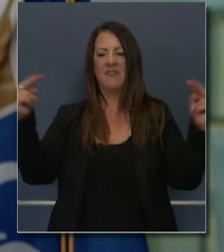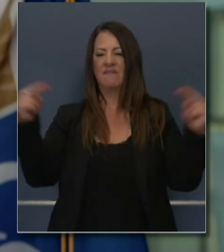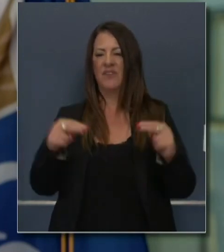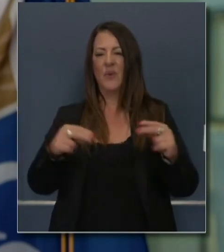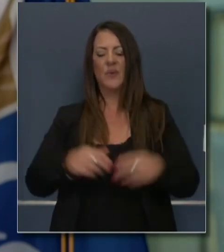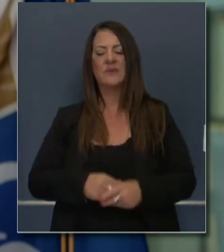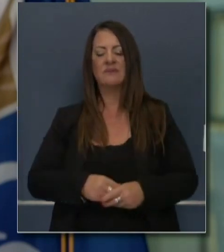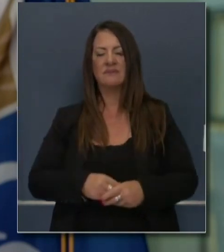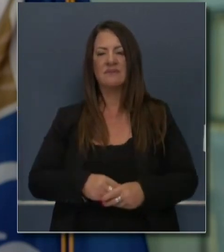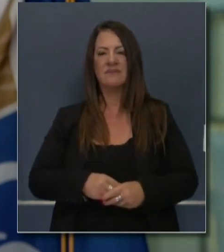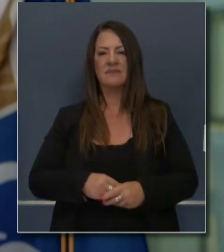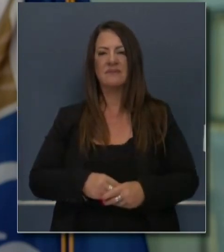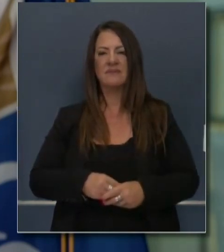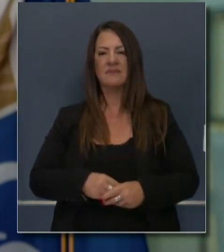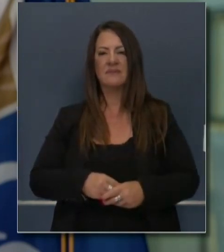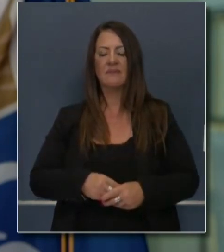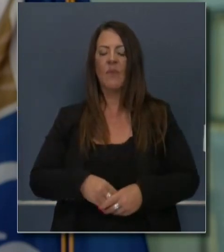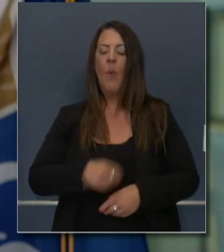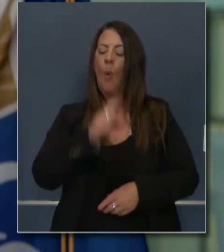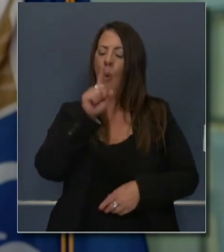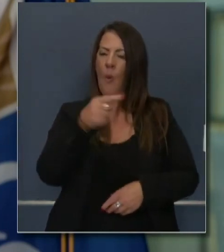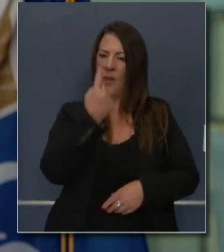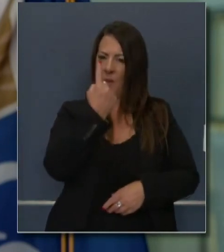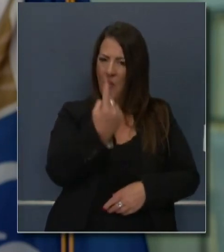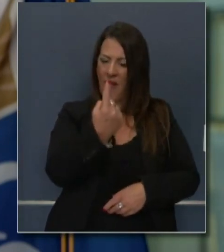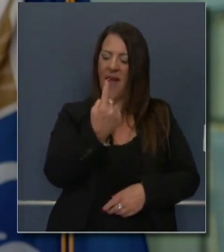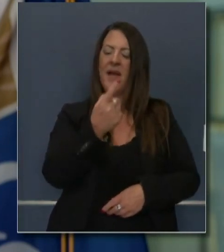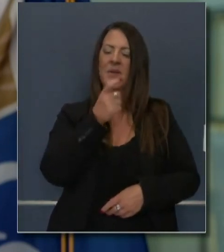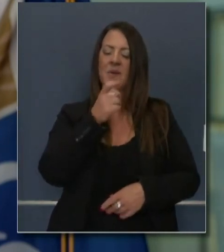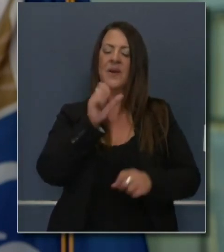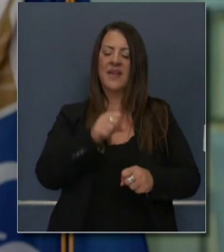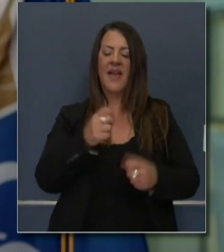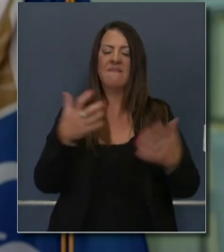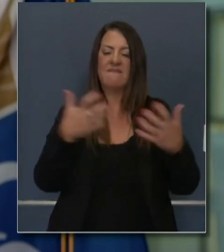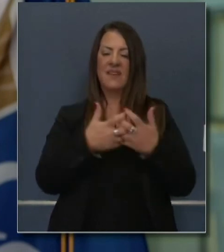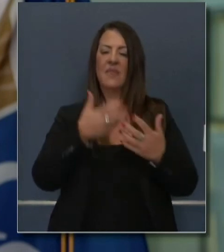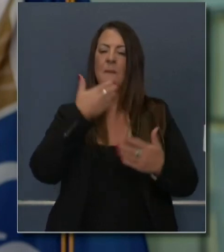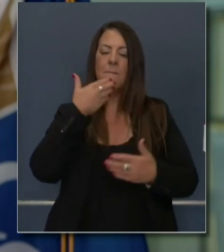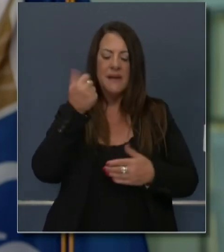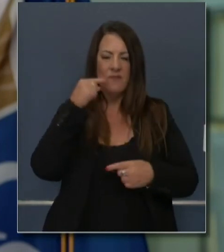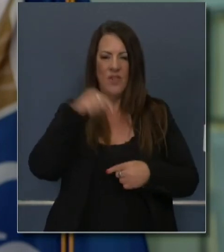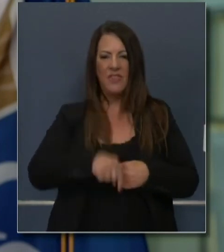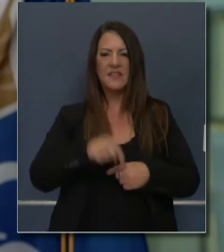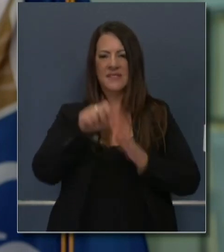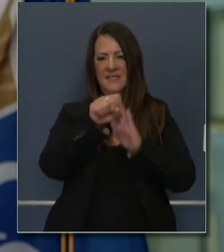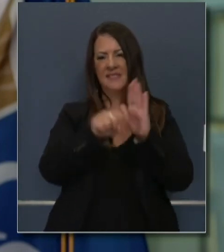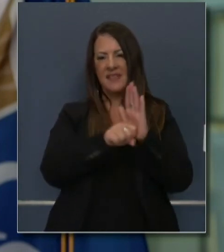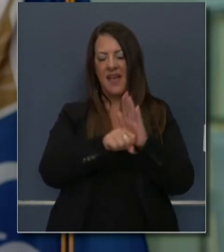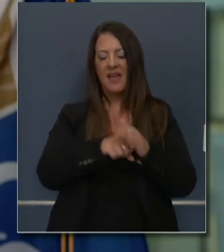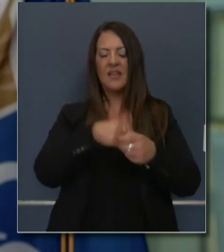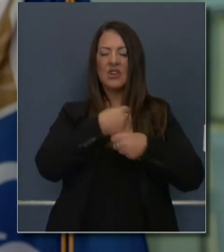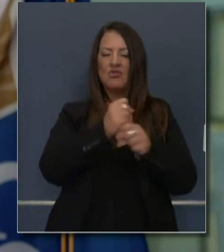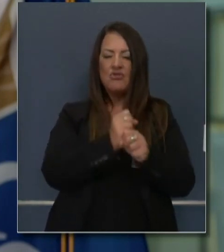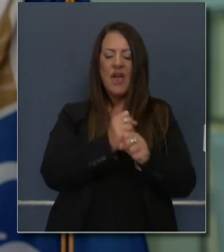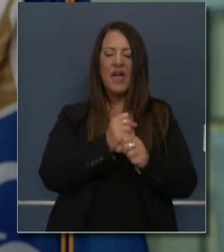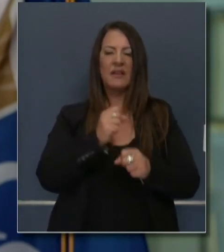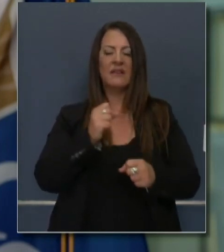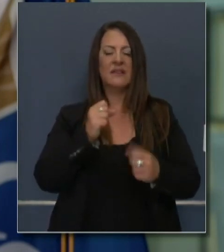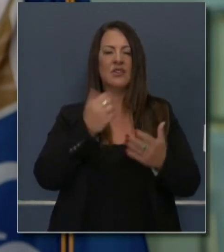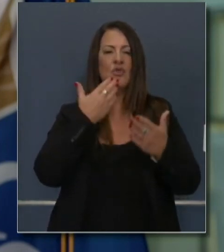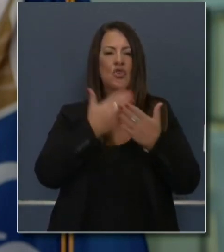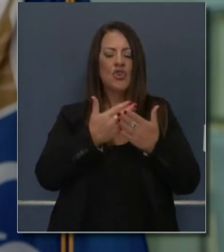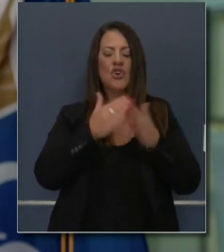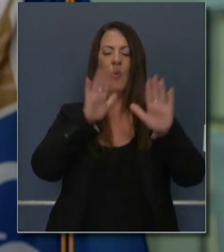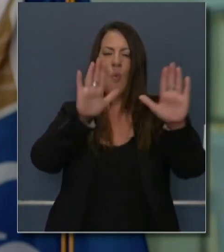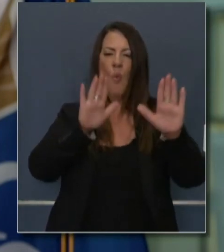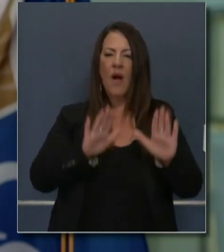one candidate fits the needs of this state by creating a dynamic where we can accelerate our healthcare